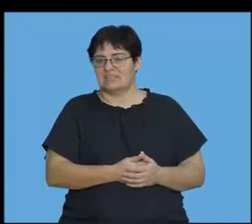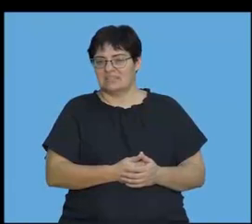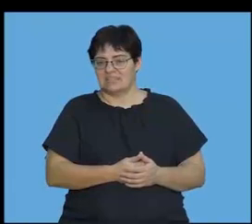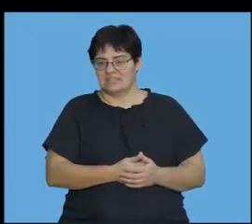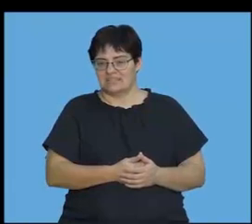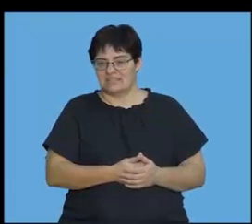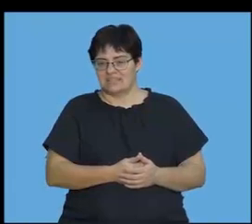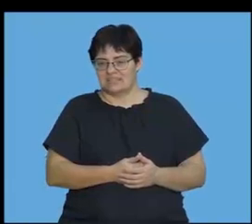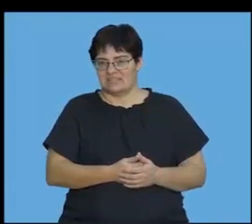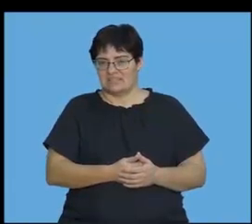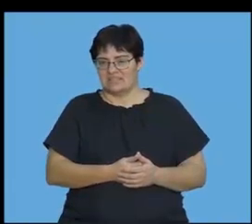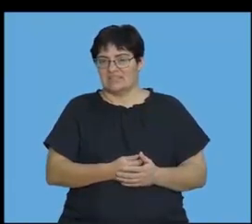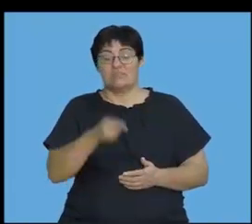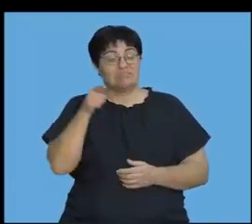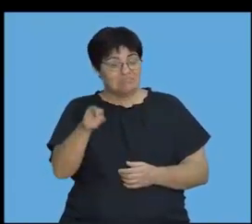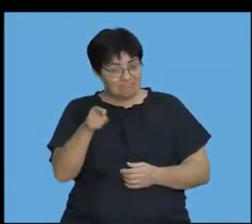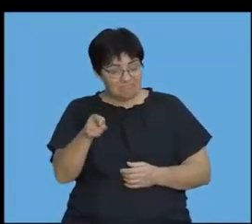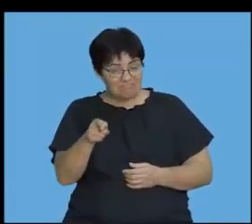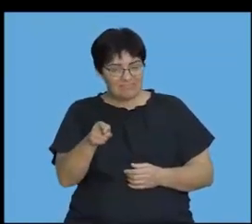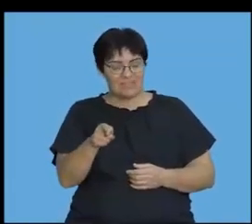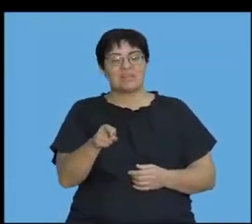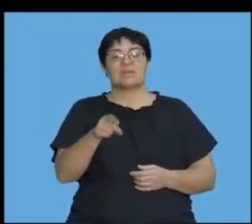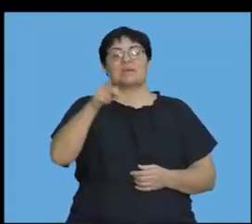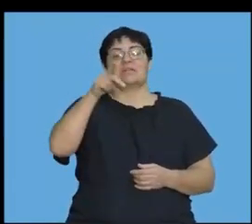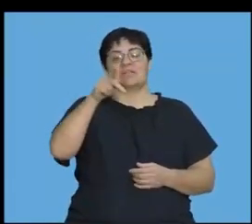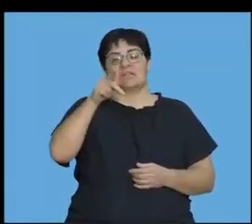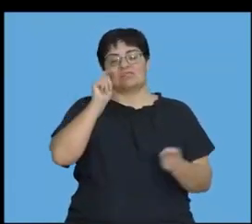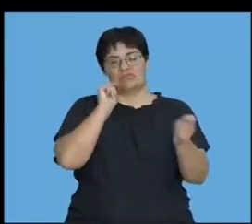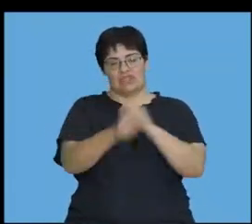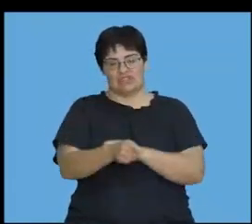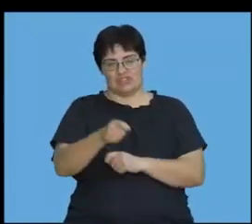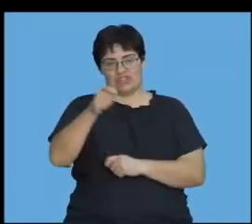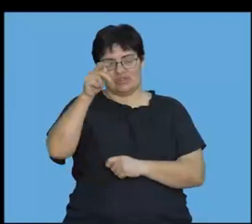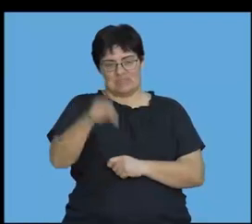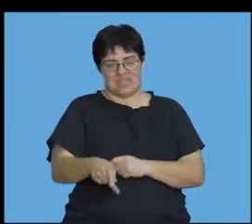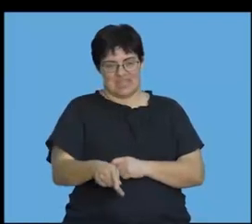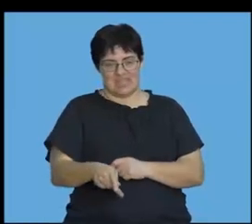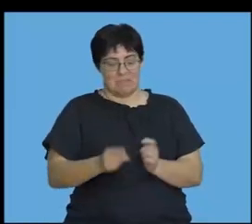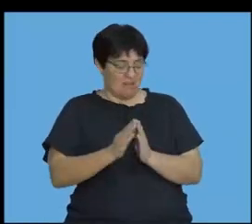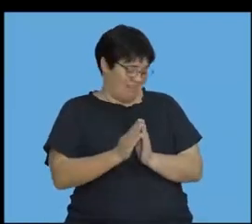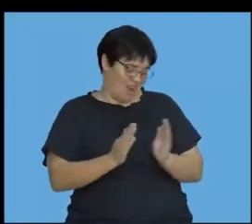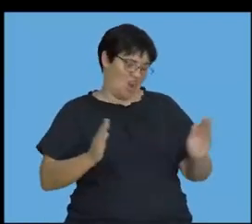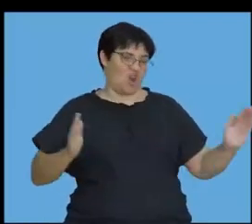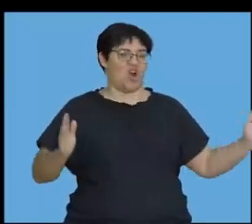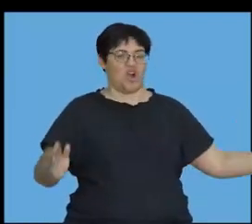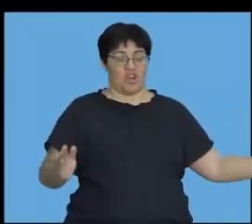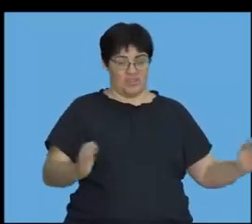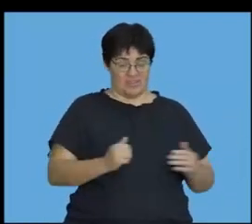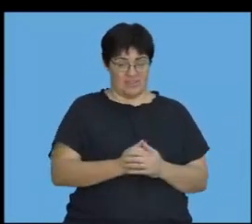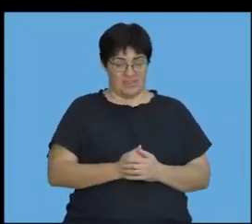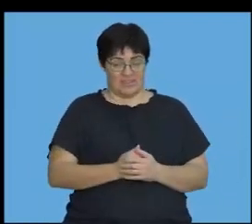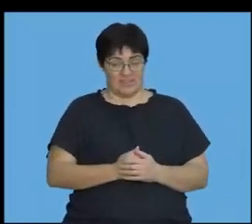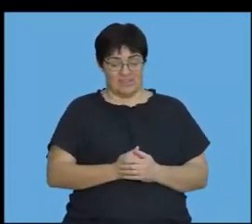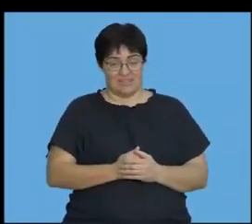I'll draw it all nice for you, to the end of the last one. There's my change in momentum, and it's a much